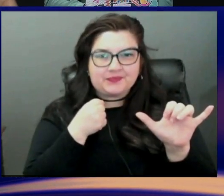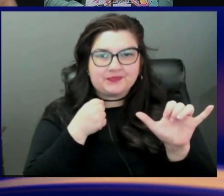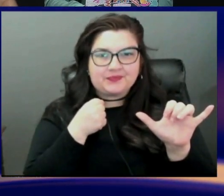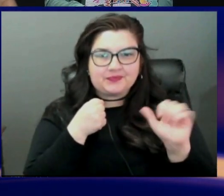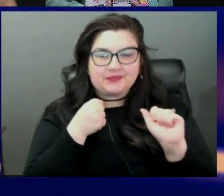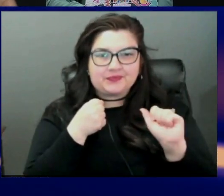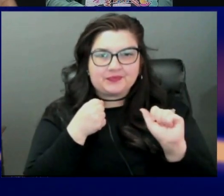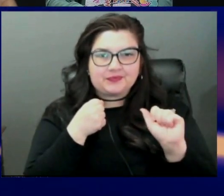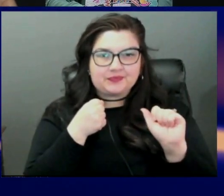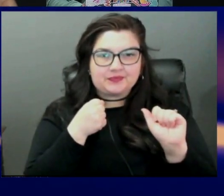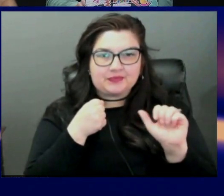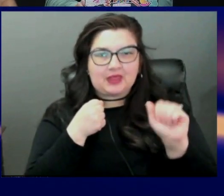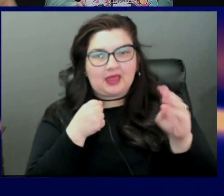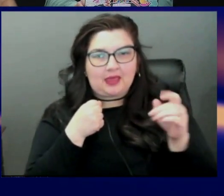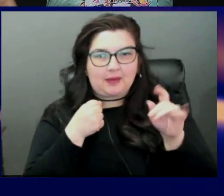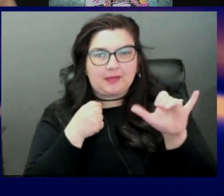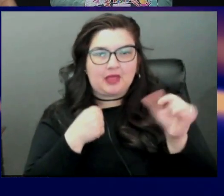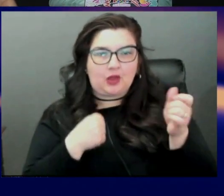Ampligram.